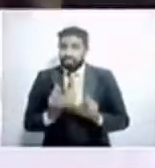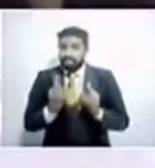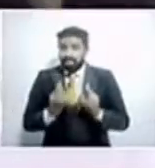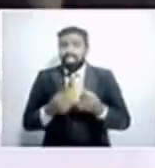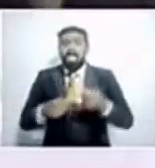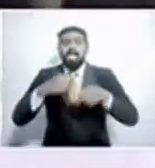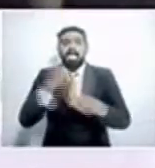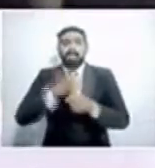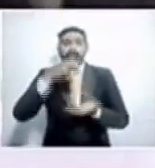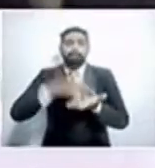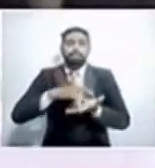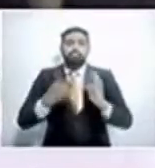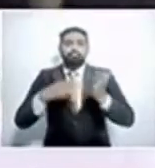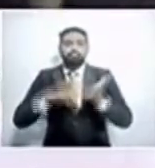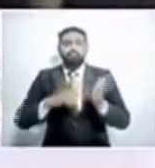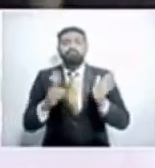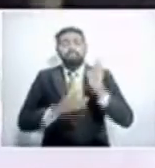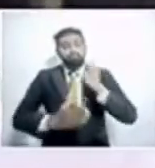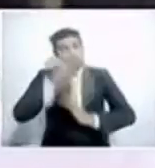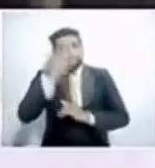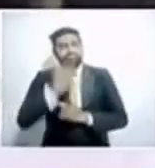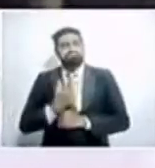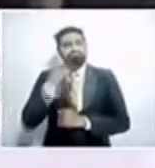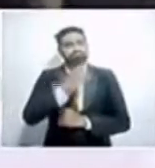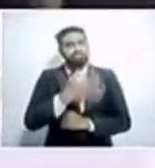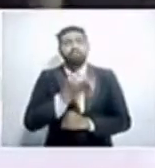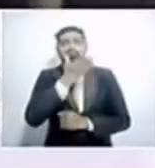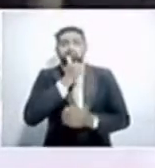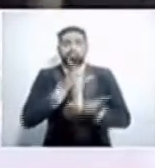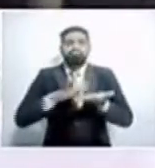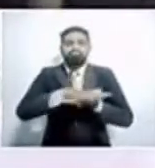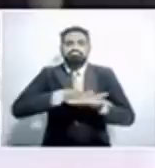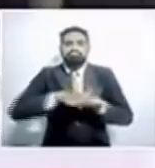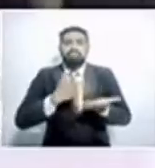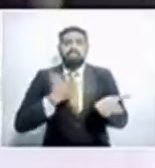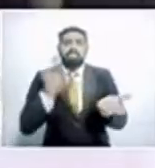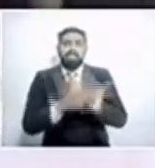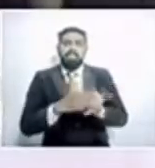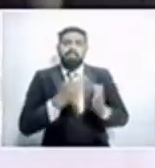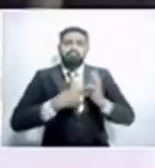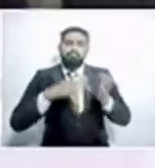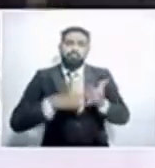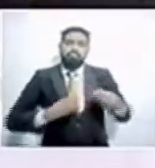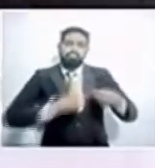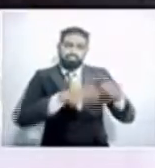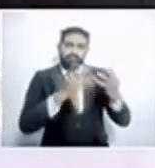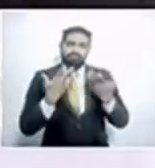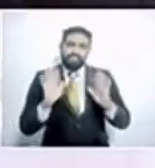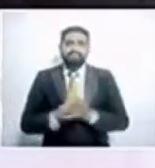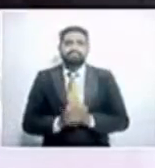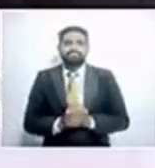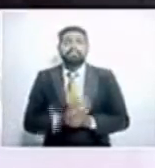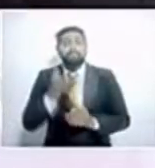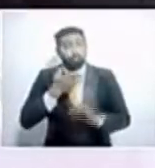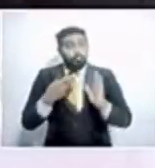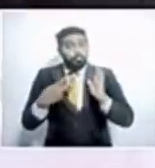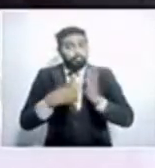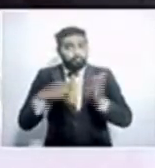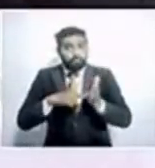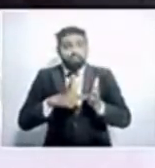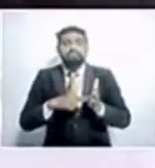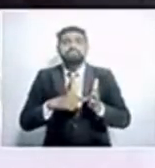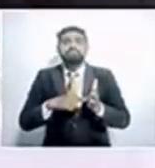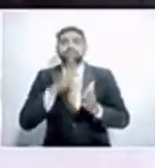Lanka to provide people with much needed clean drinking water. This project was launched in Sellakataragama.